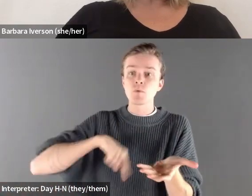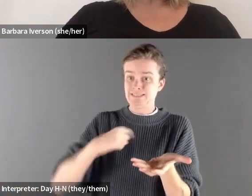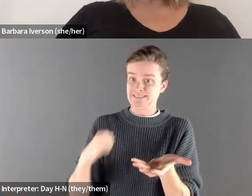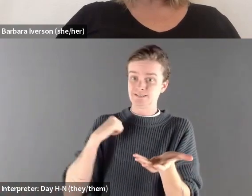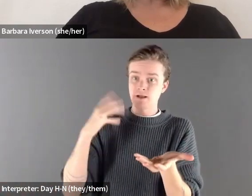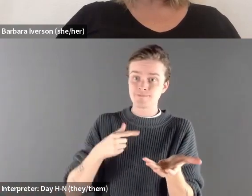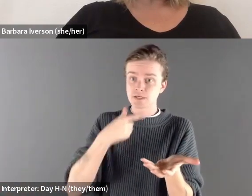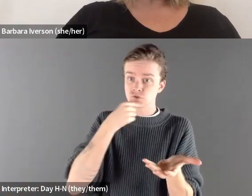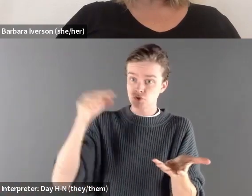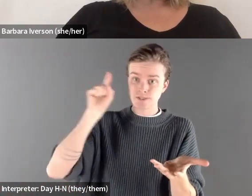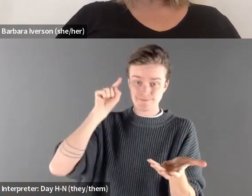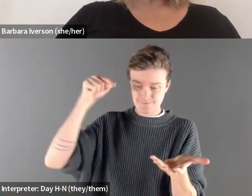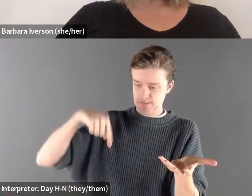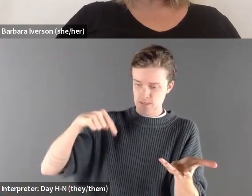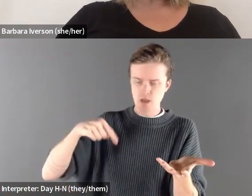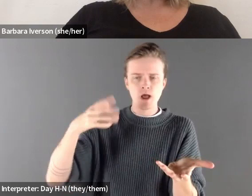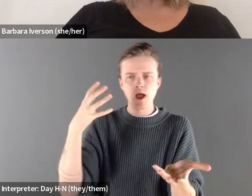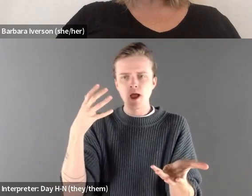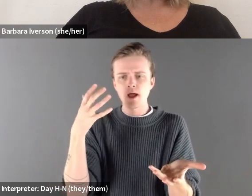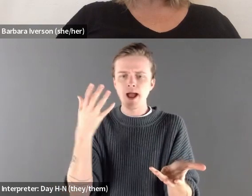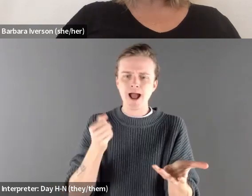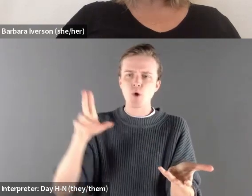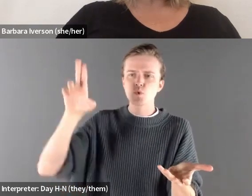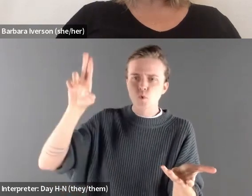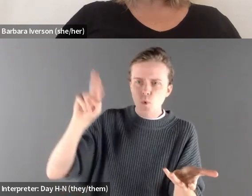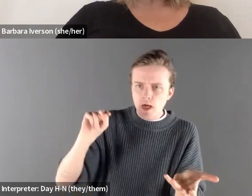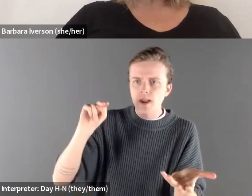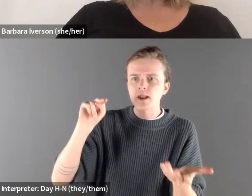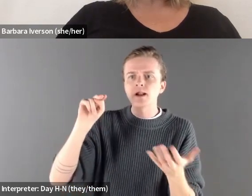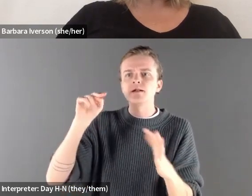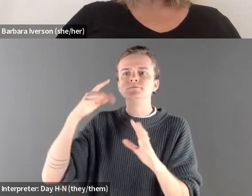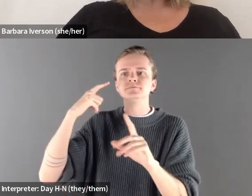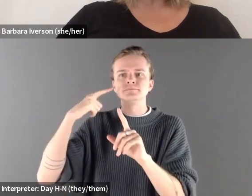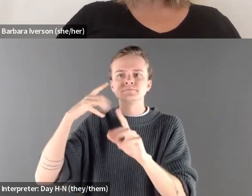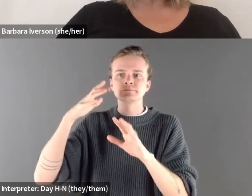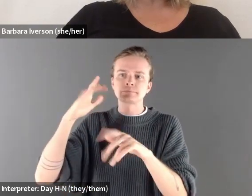I mean the business and human rights